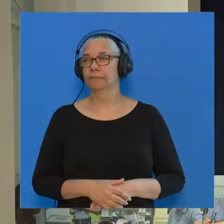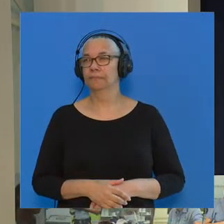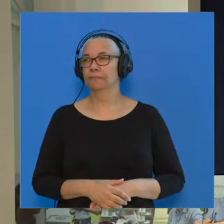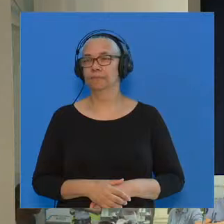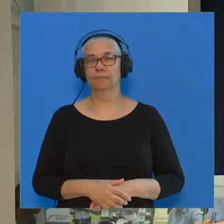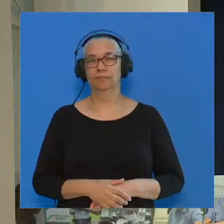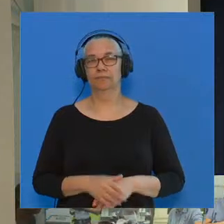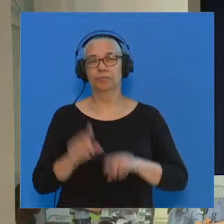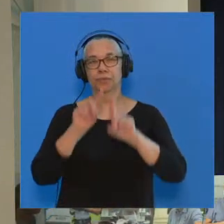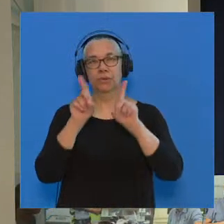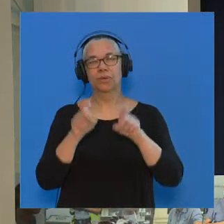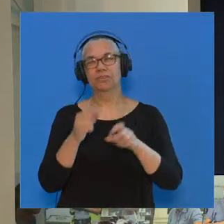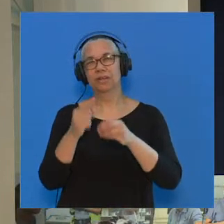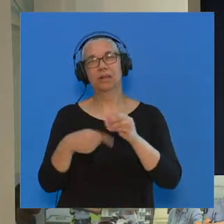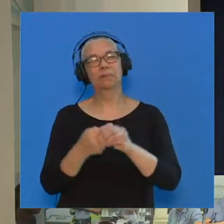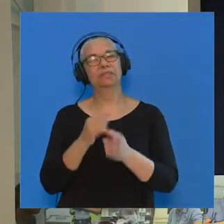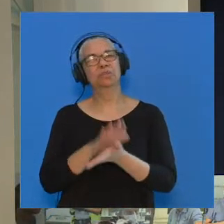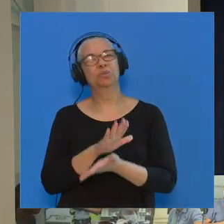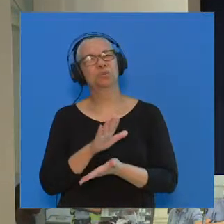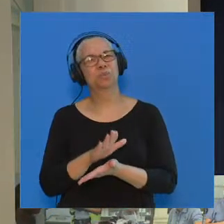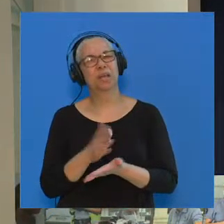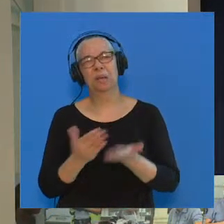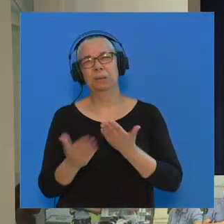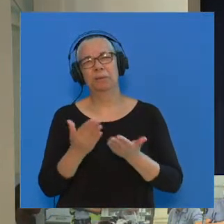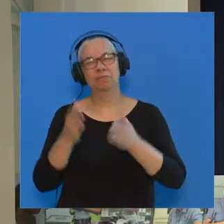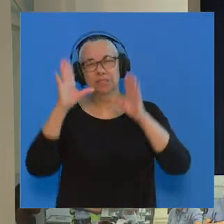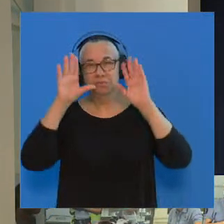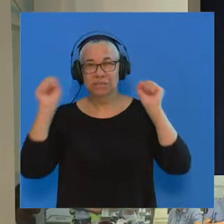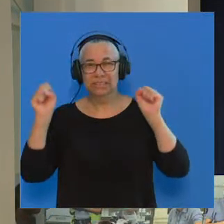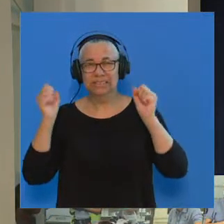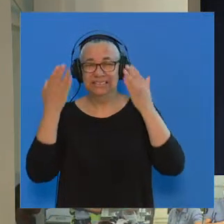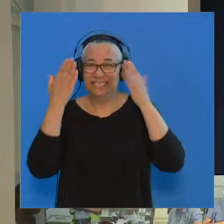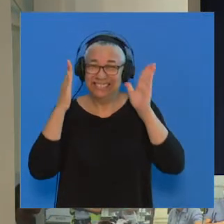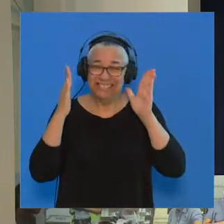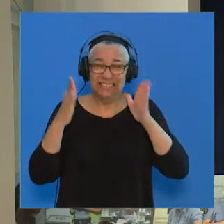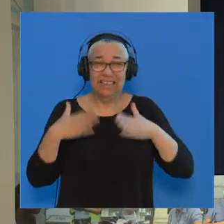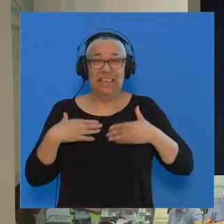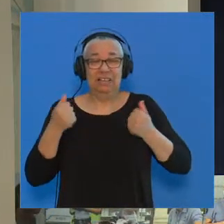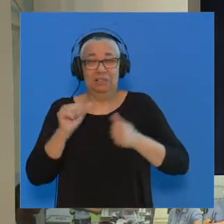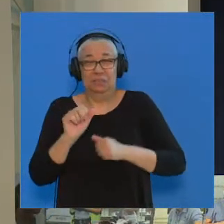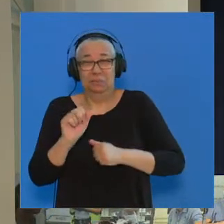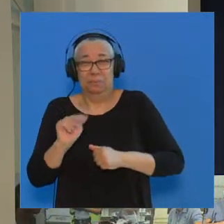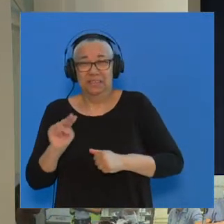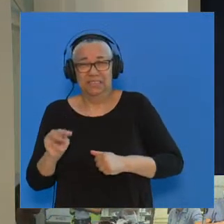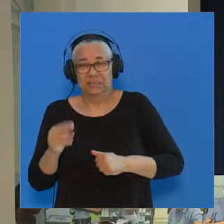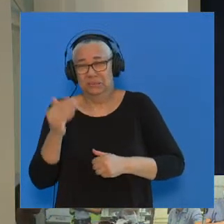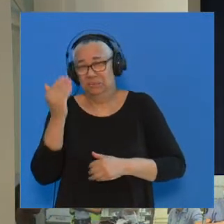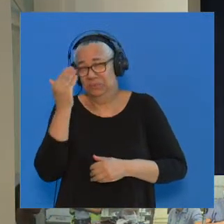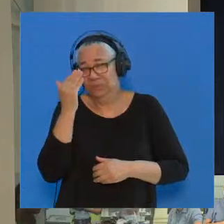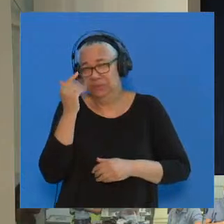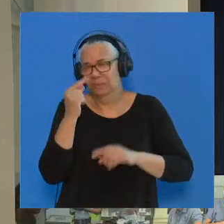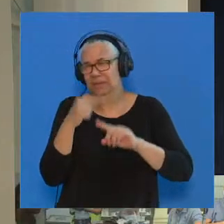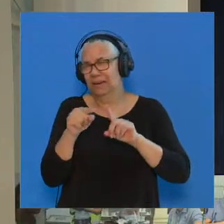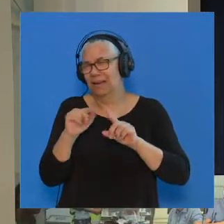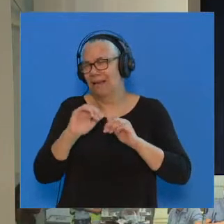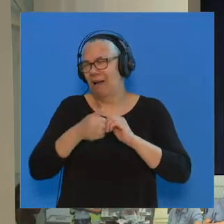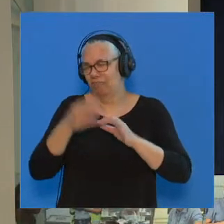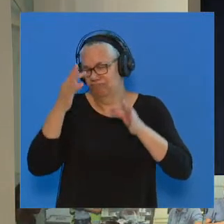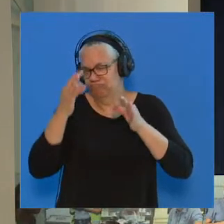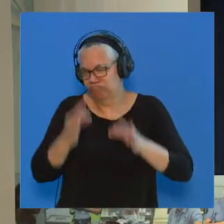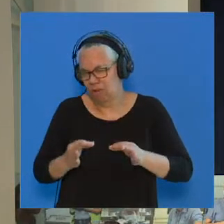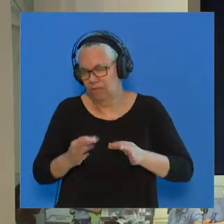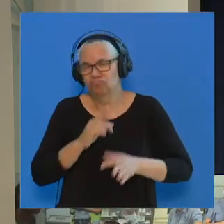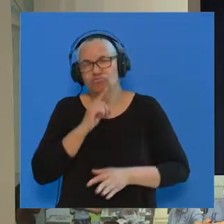A question about schools, and it might be for the Premier. I'm not sure if the Health Minister might have a hand in it as well, but how confident is the